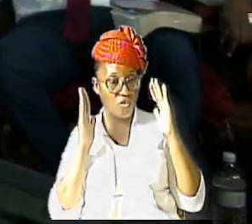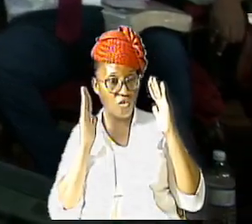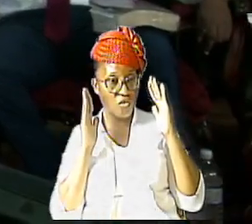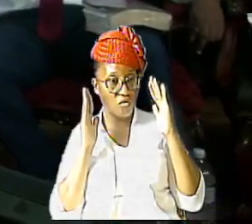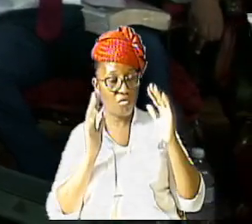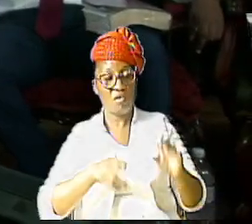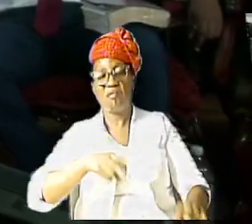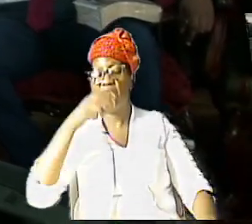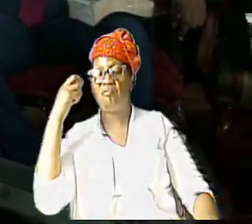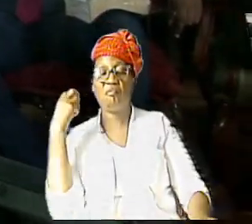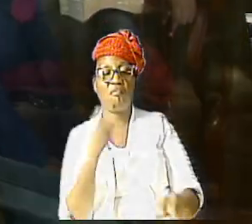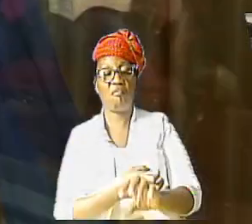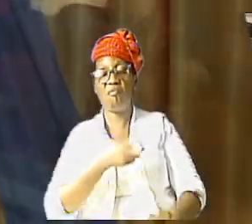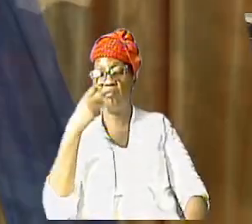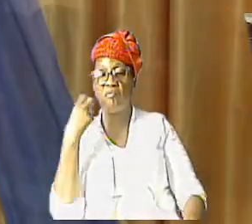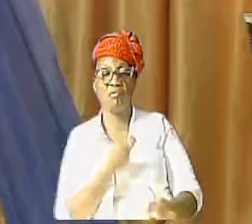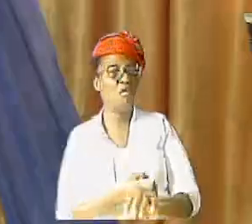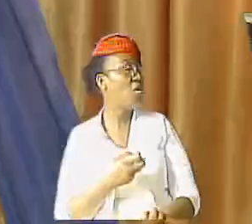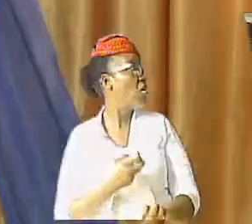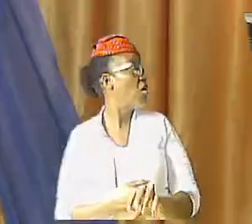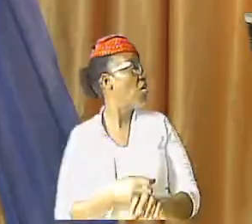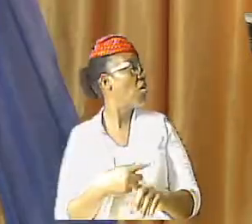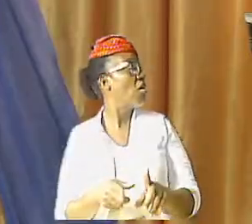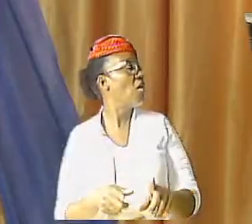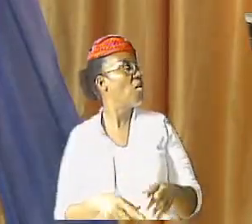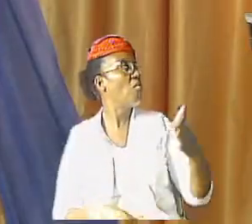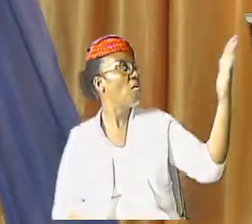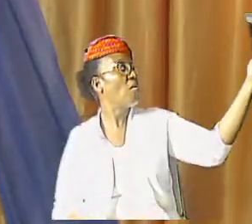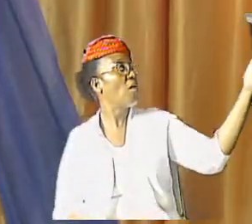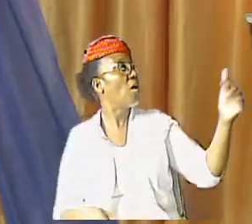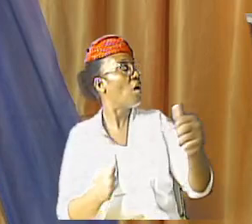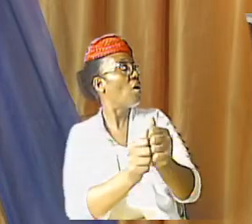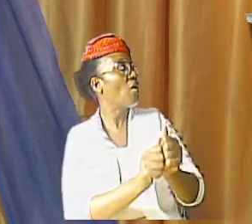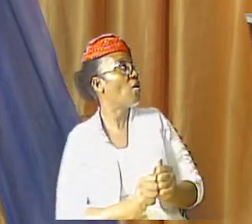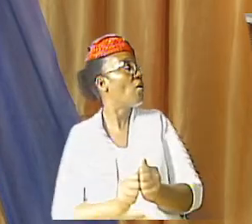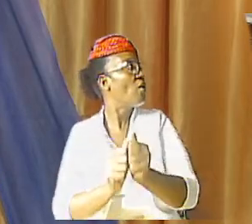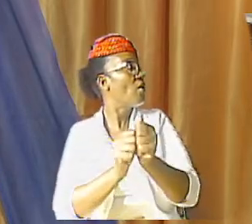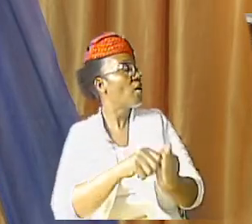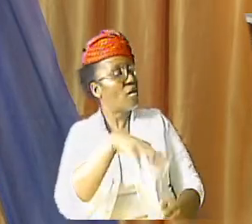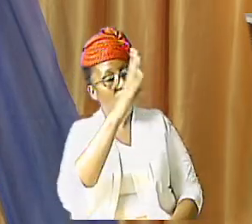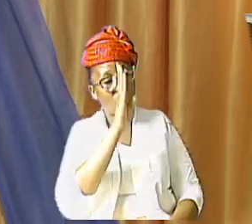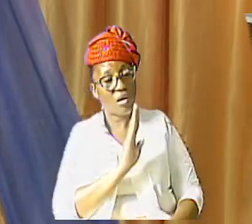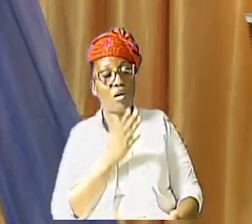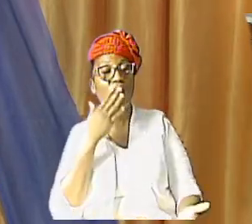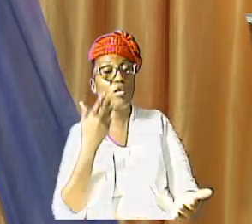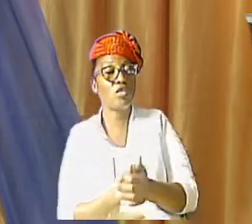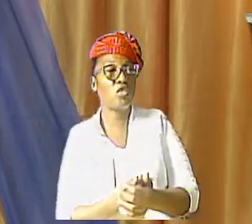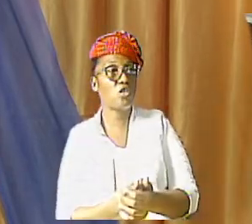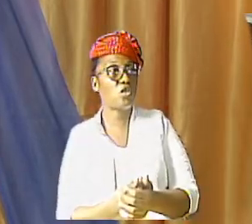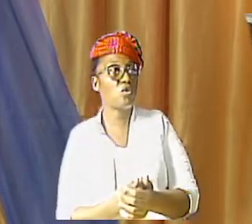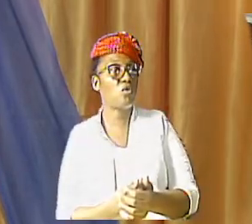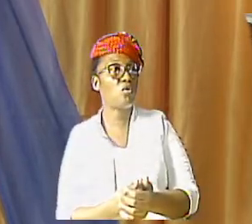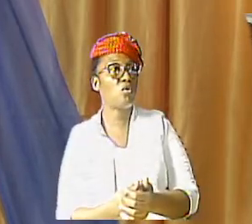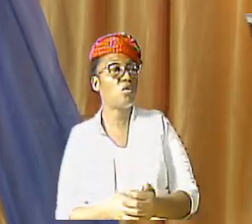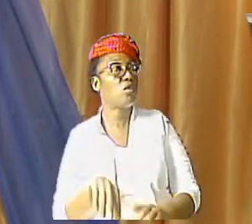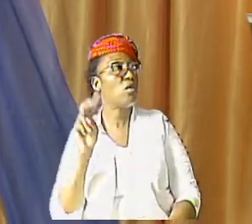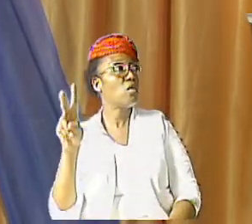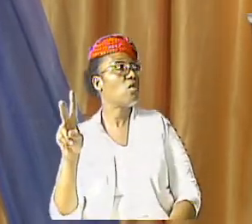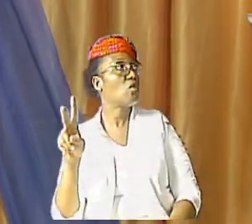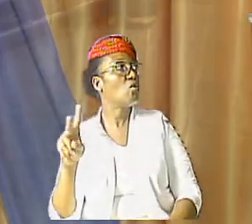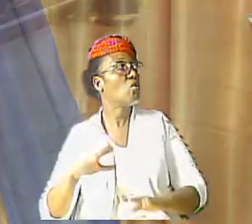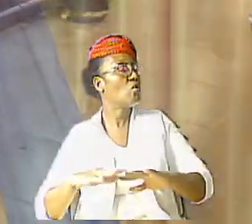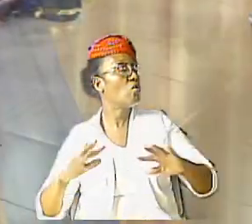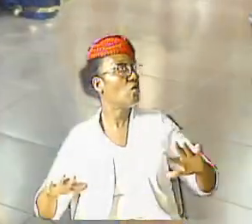rough. But, you know, we are together and God is good. These are my two beautiful ladies, daughters, you